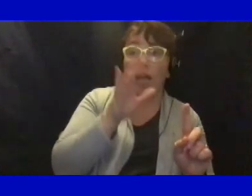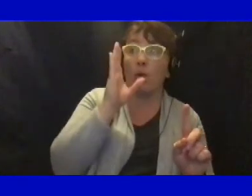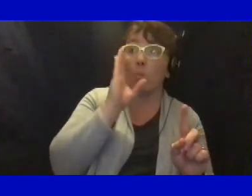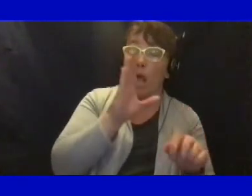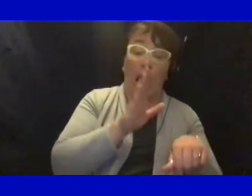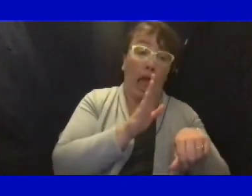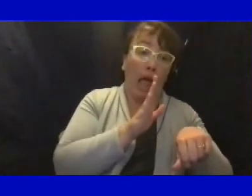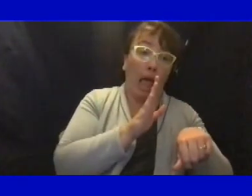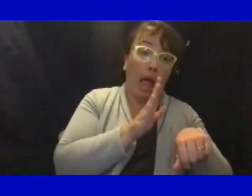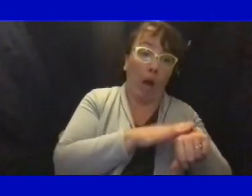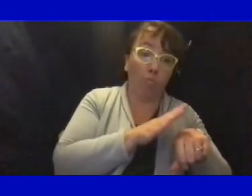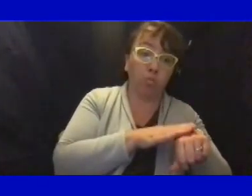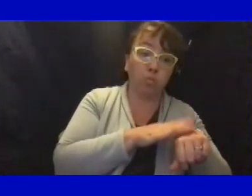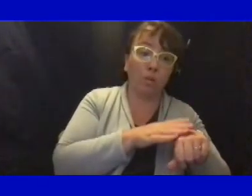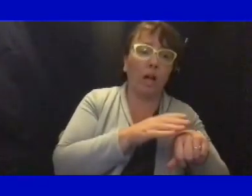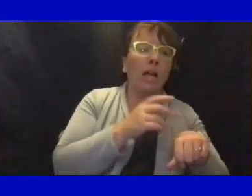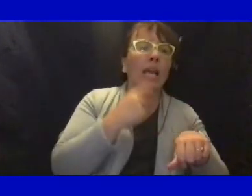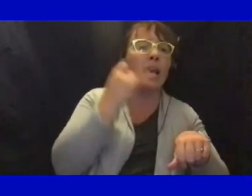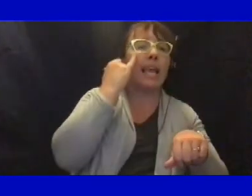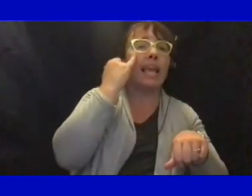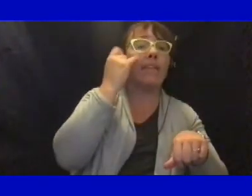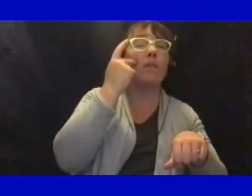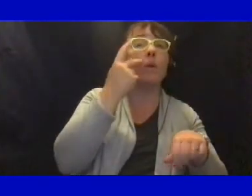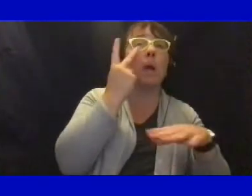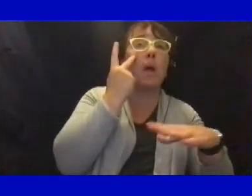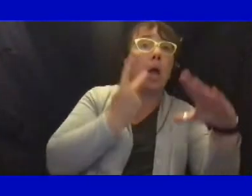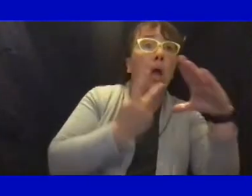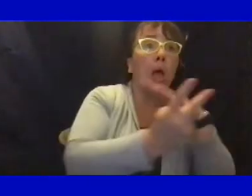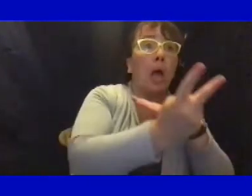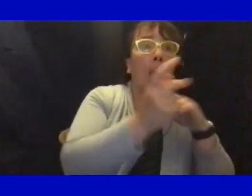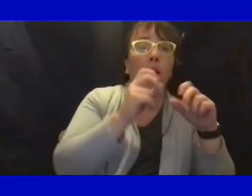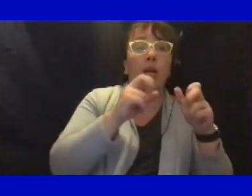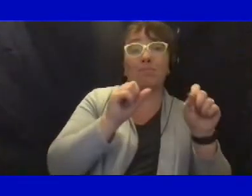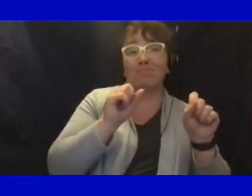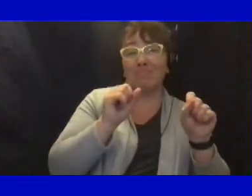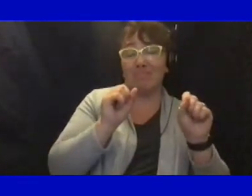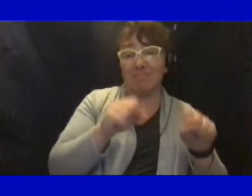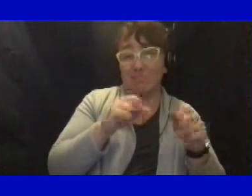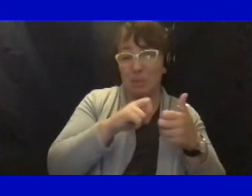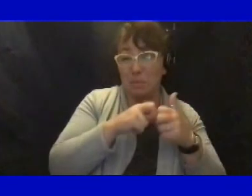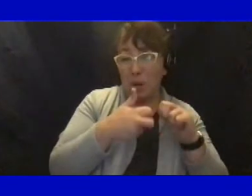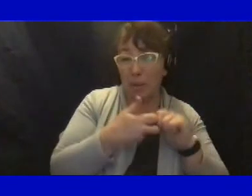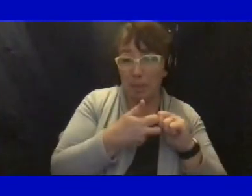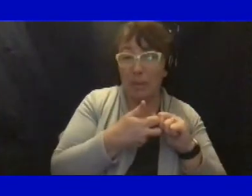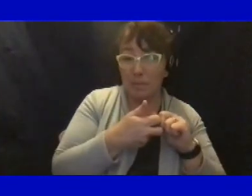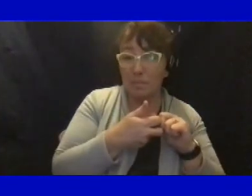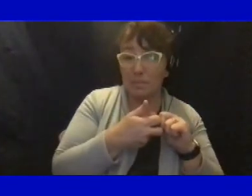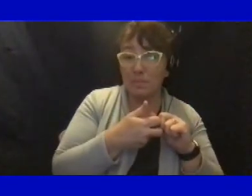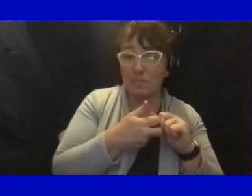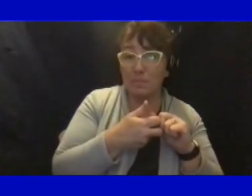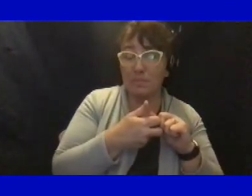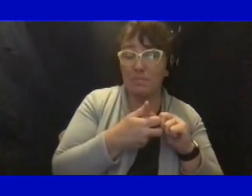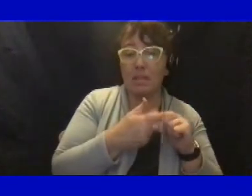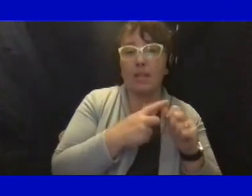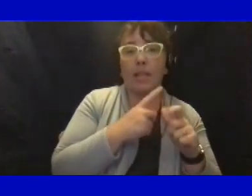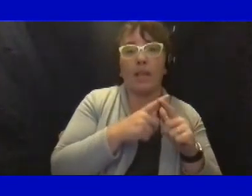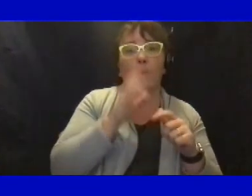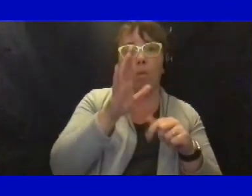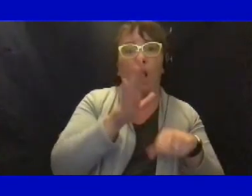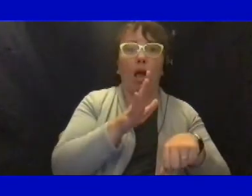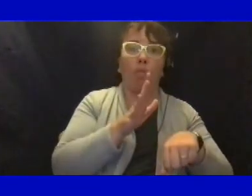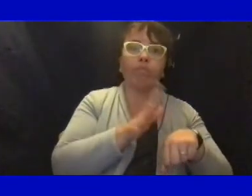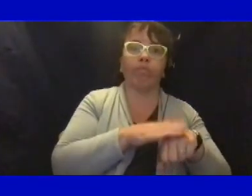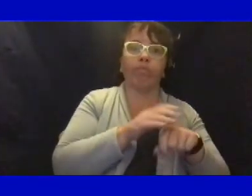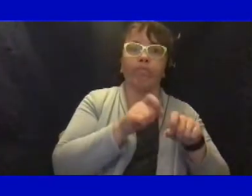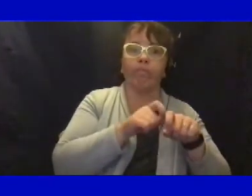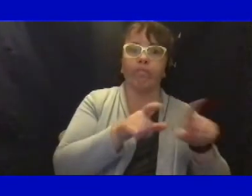see things on the horizon where it might rise to the level of triggers. So we're talking with the National Weather Service